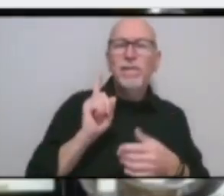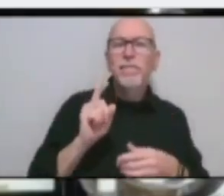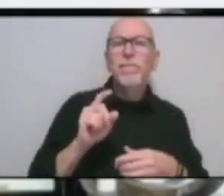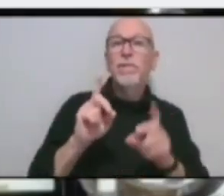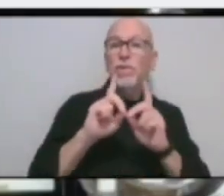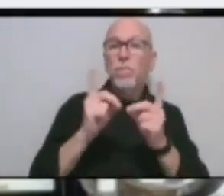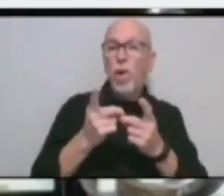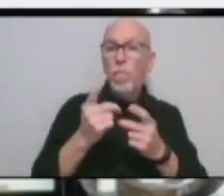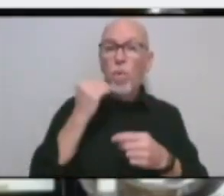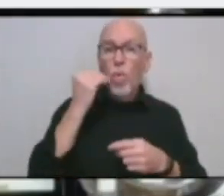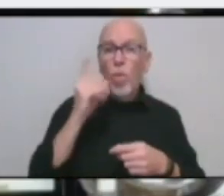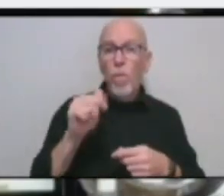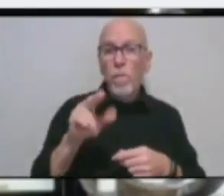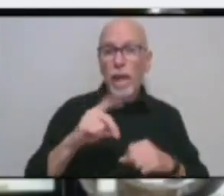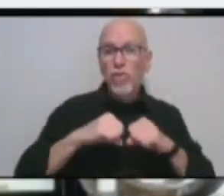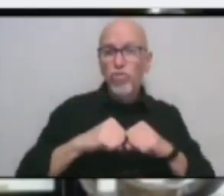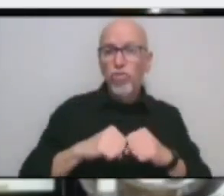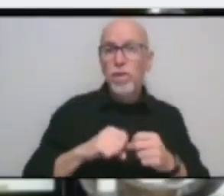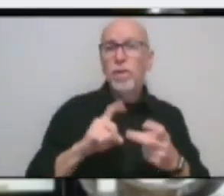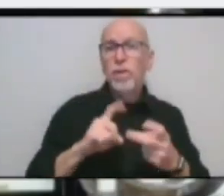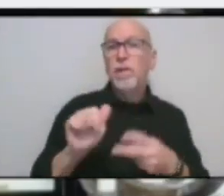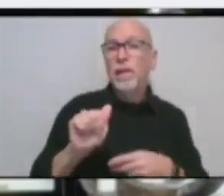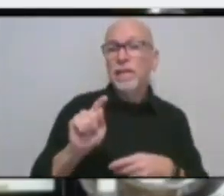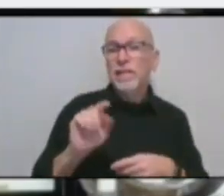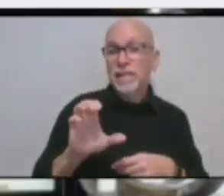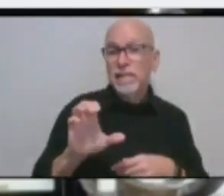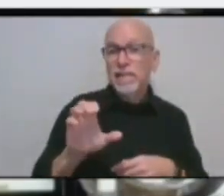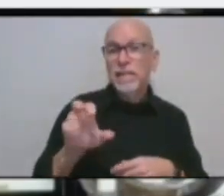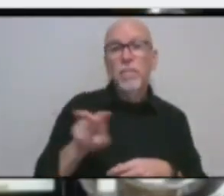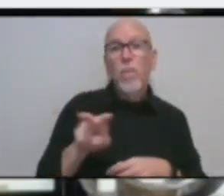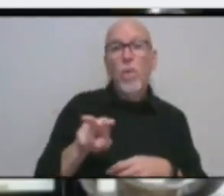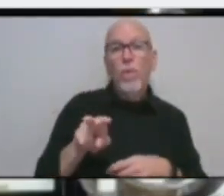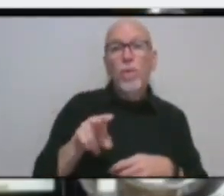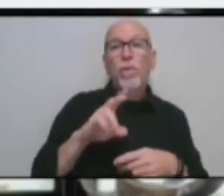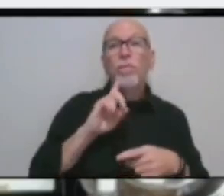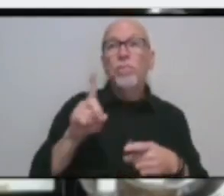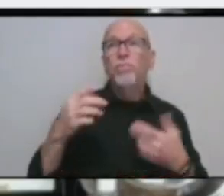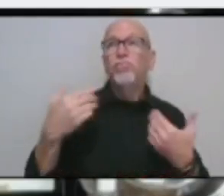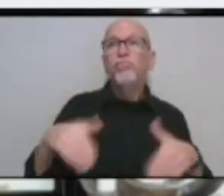Homeland Security and the ATC have both been performing